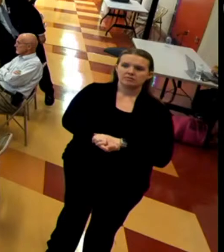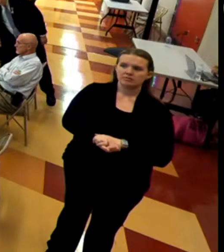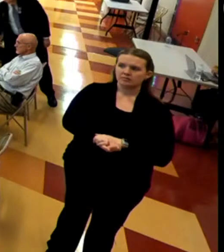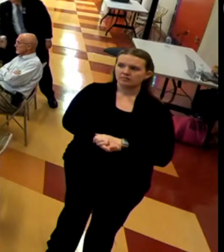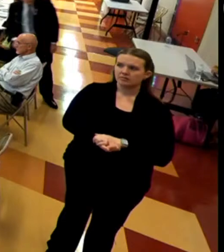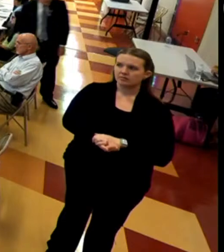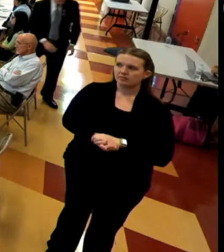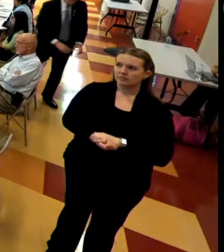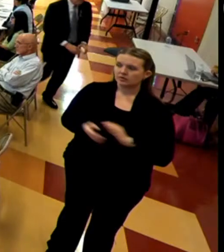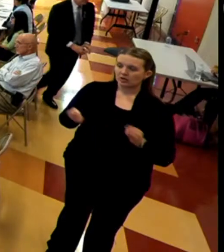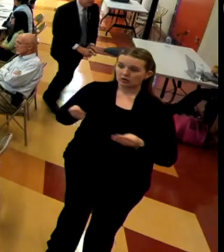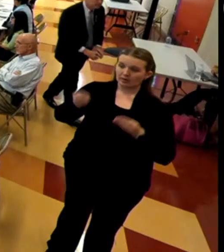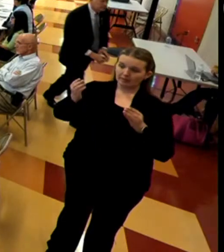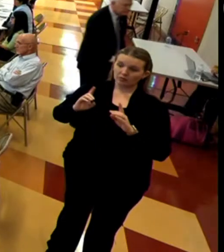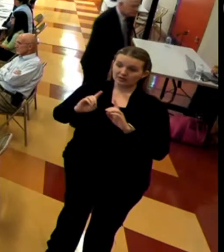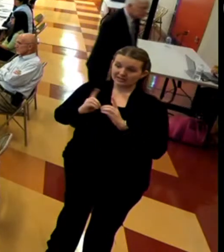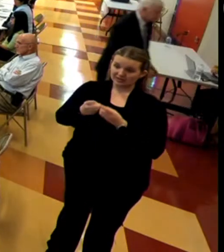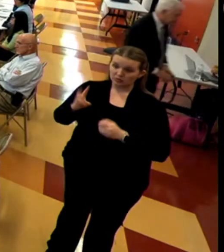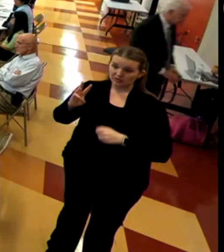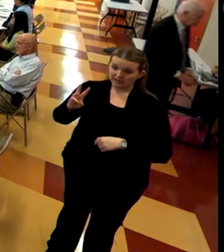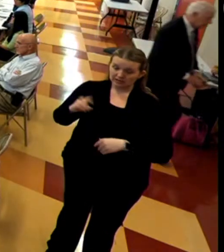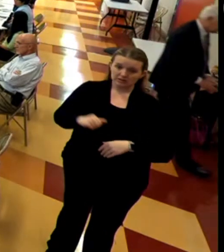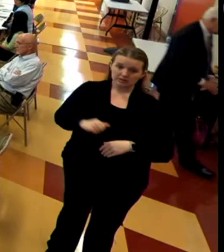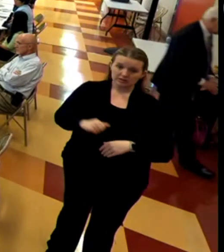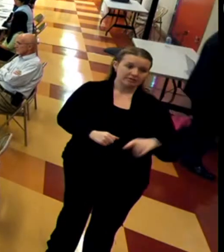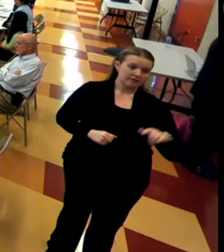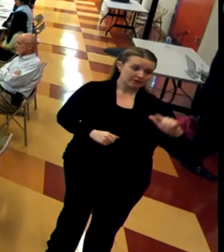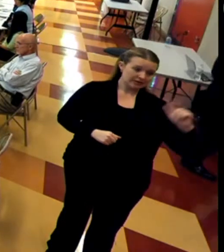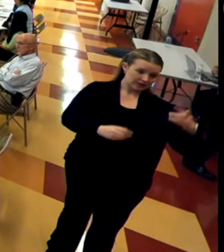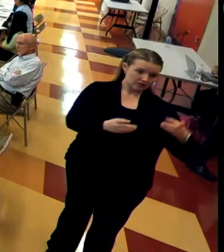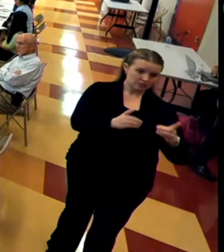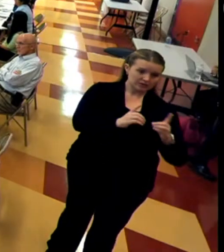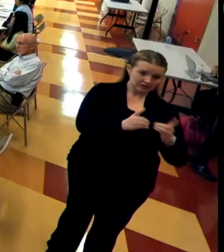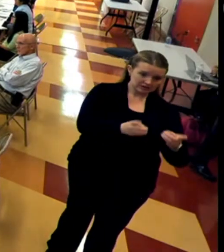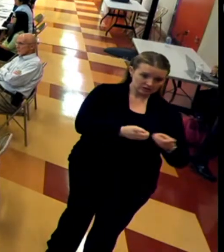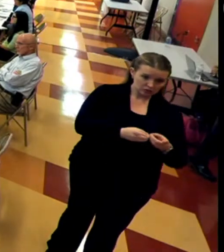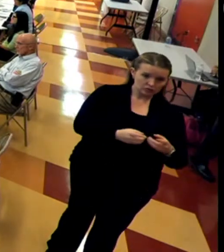the motion was by District 6 and the second was by District 6.